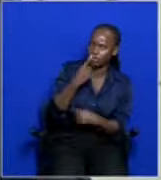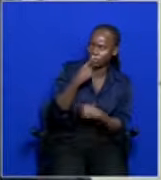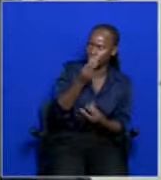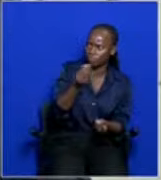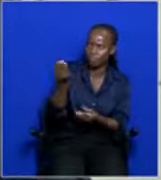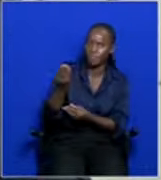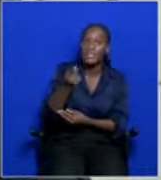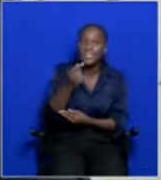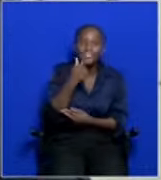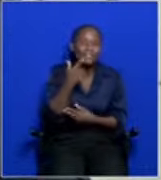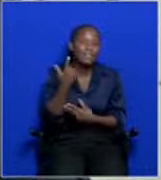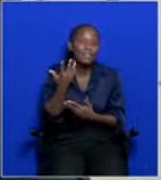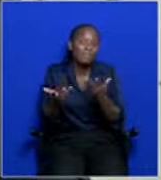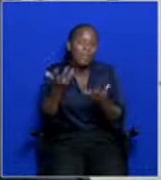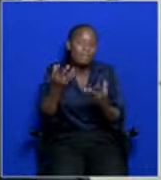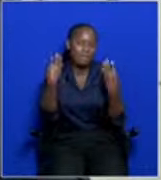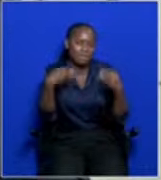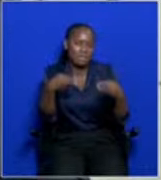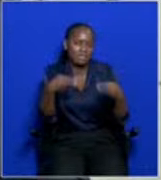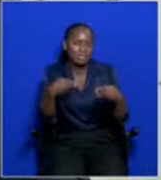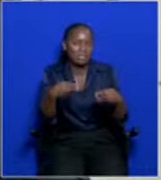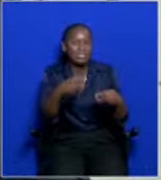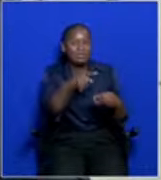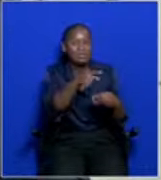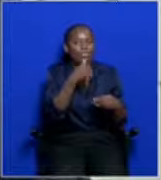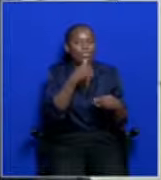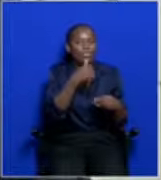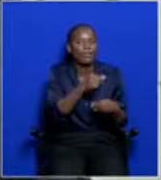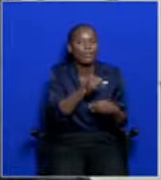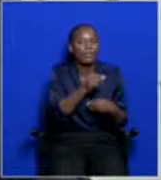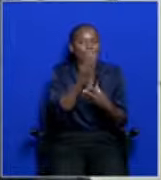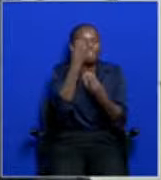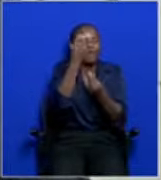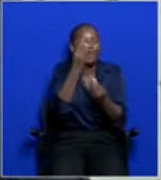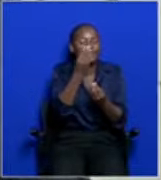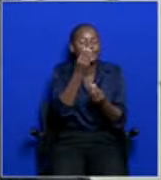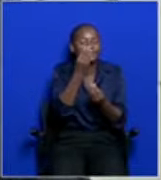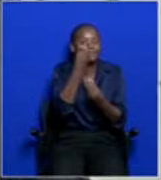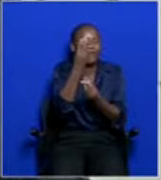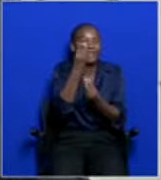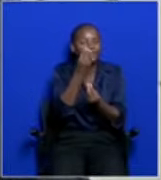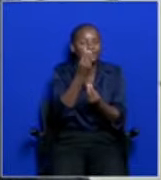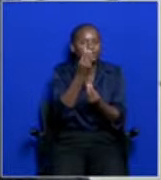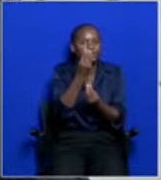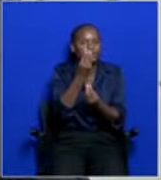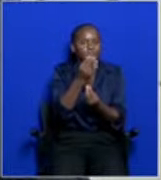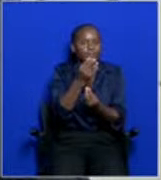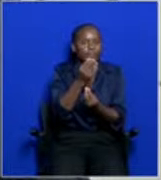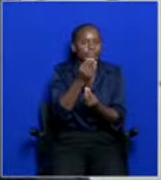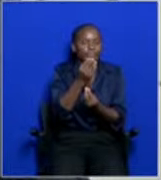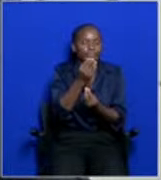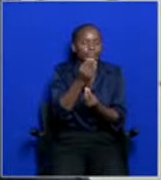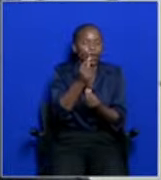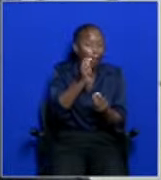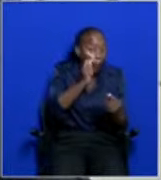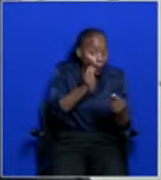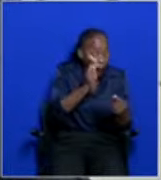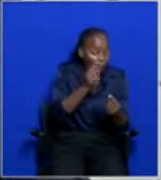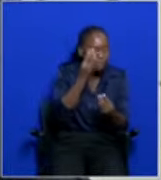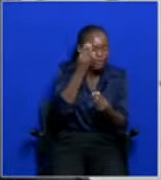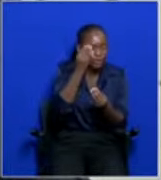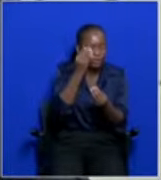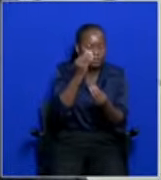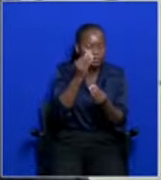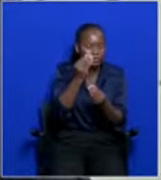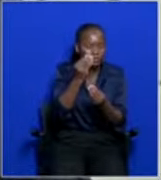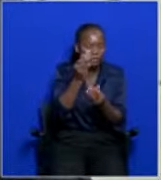video footage is still in forensic, I can provide. If I have a working copy, I'll provide a working copy.